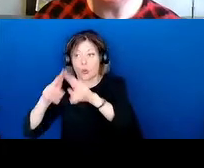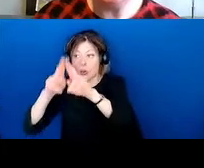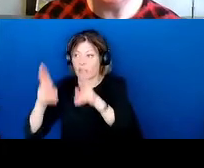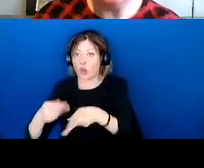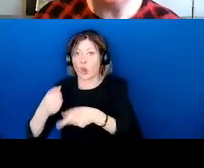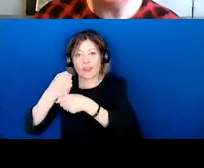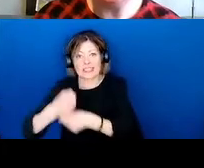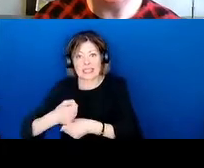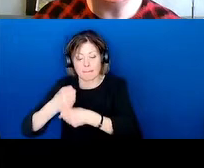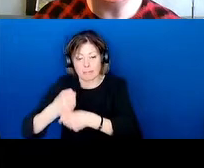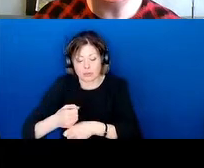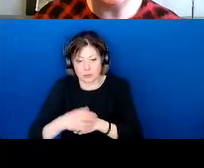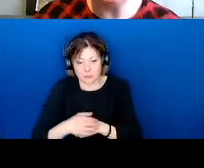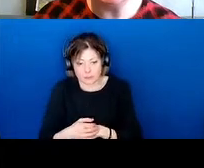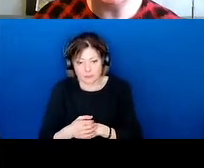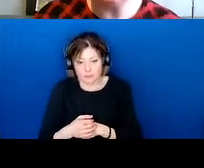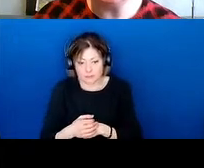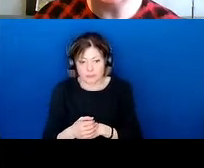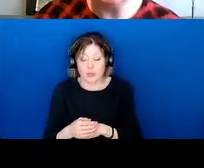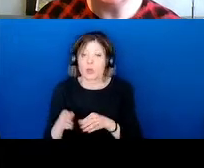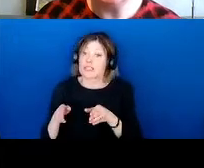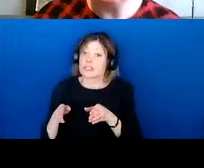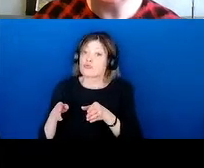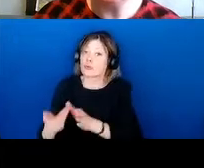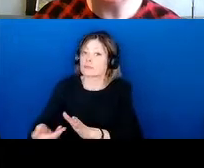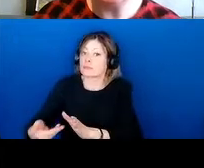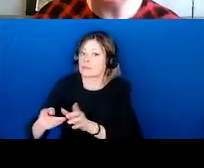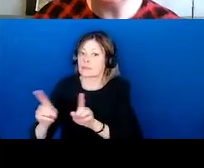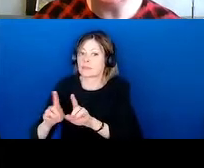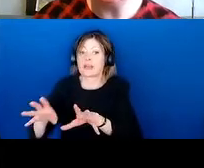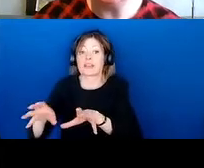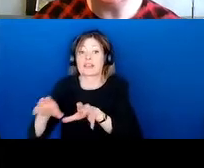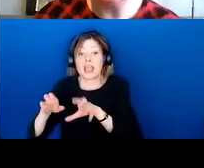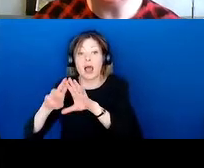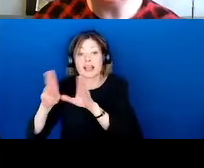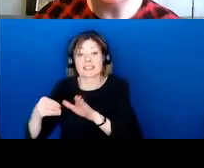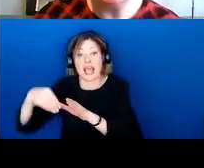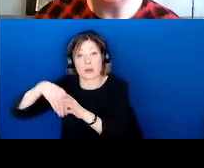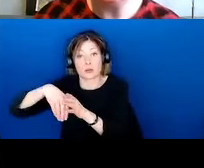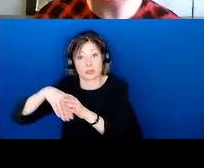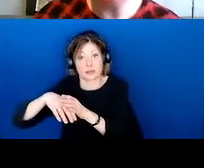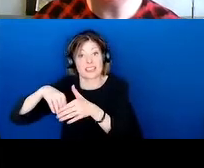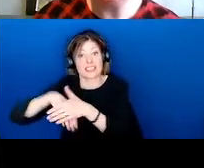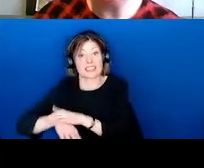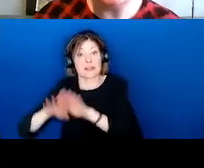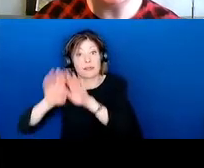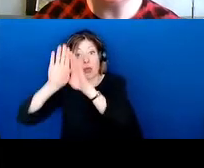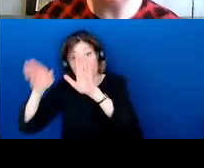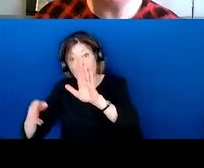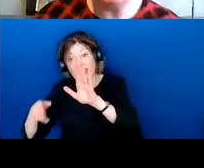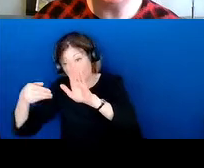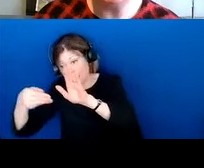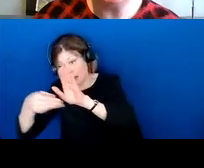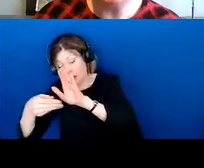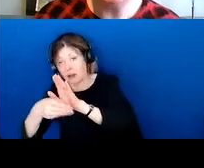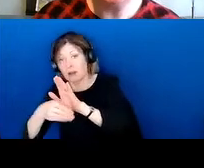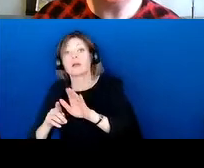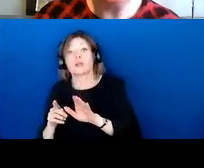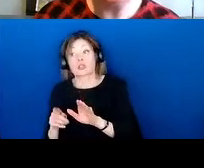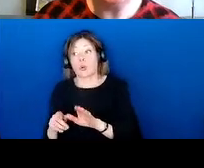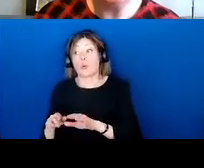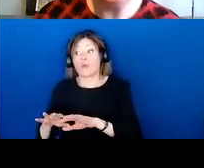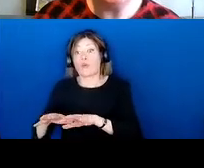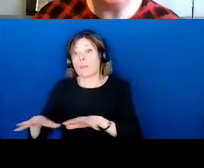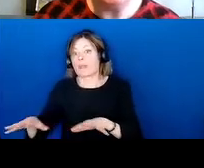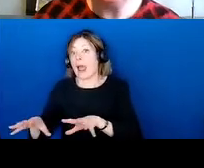A later feature along this route is the ice house, tucked away into the hillside, which was used to store ice from the lake